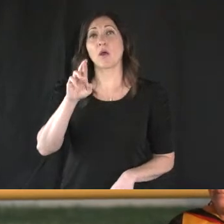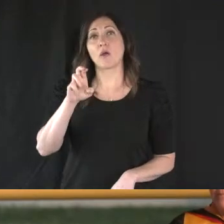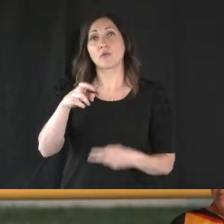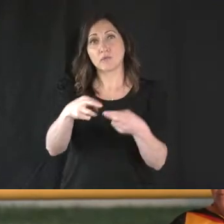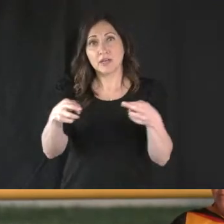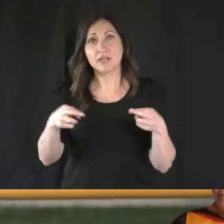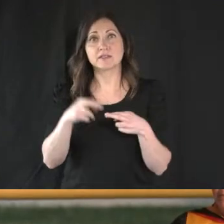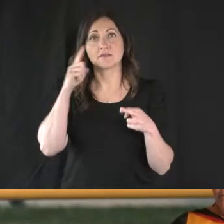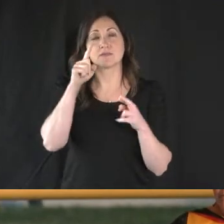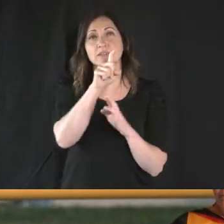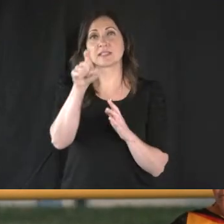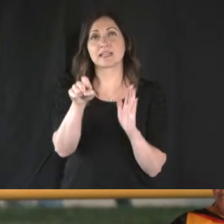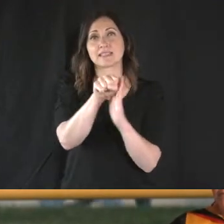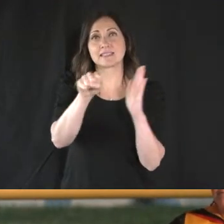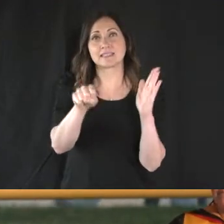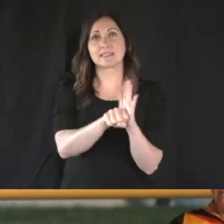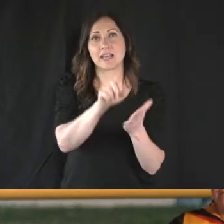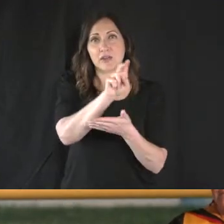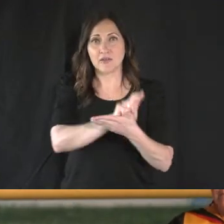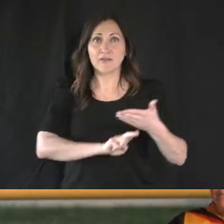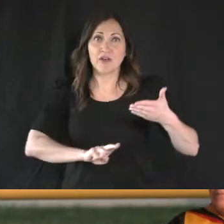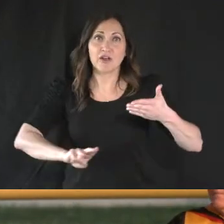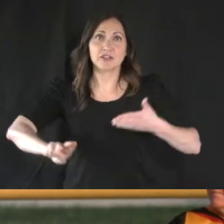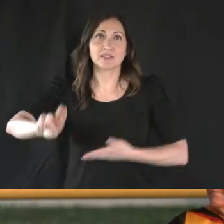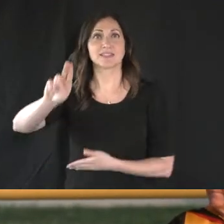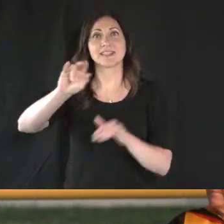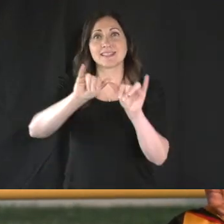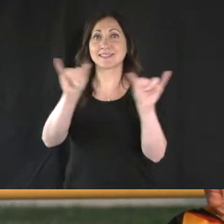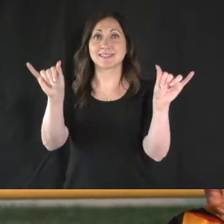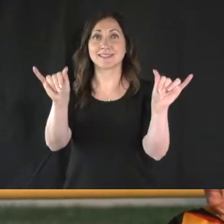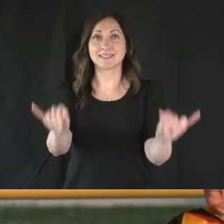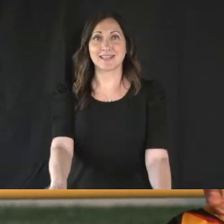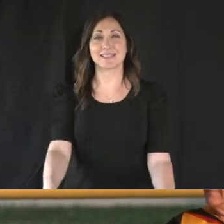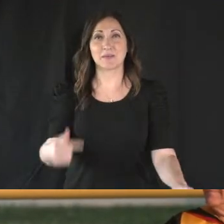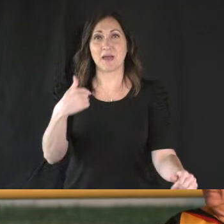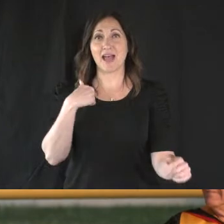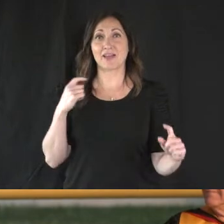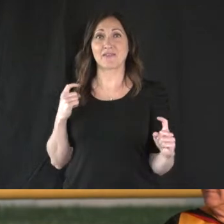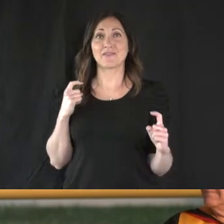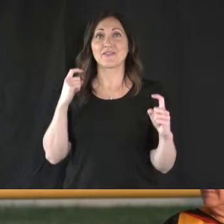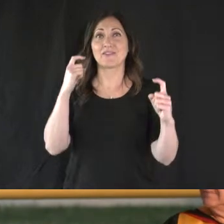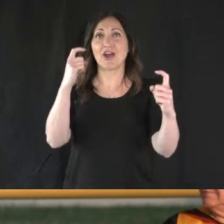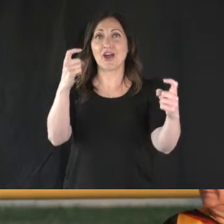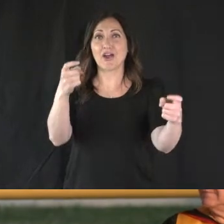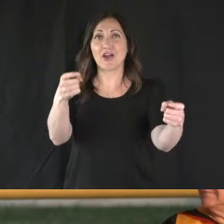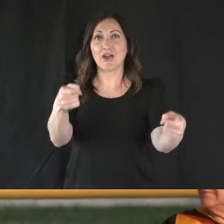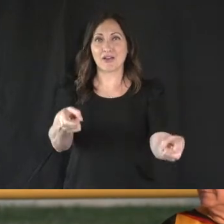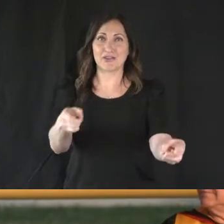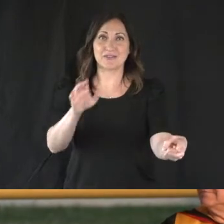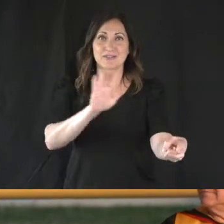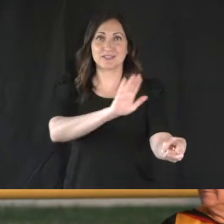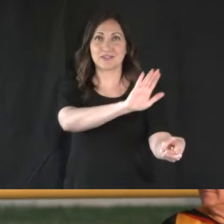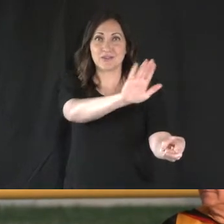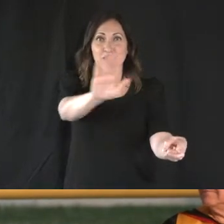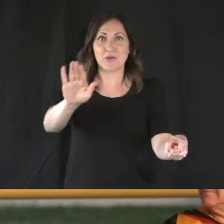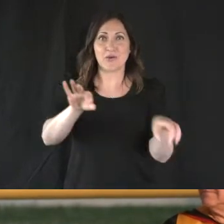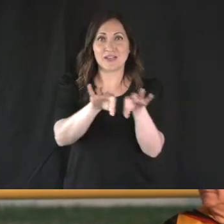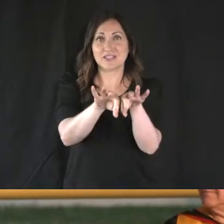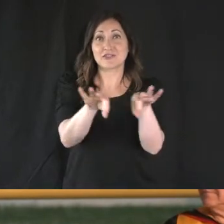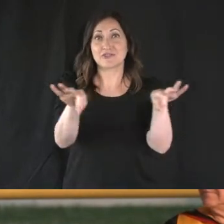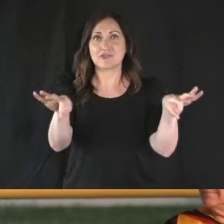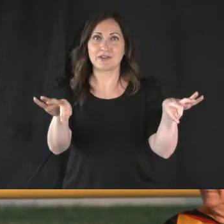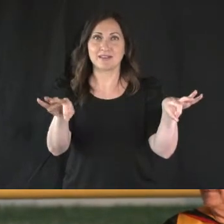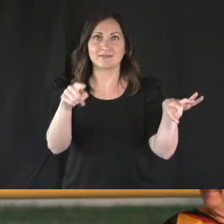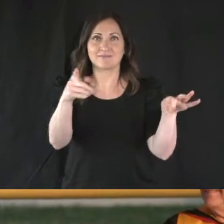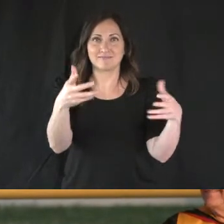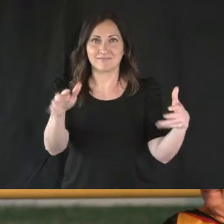the Texas State University System, I confer upon you the degree for which you have been